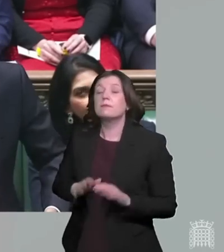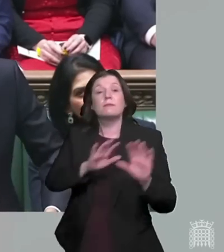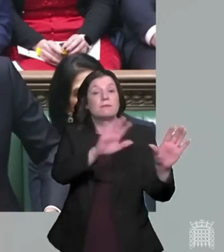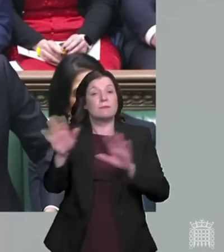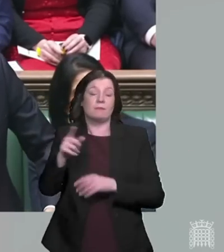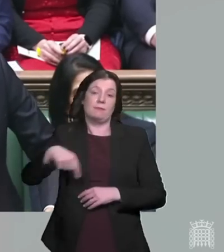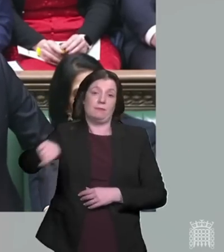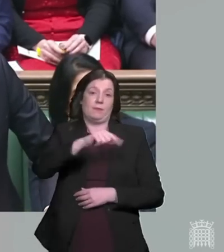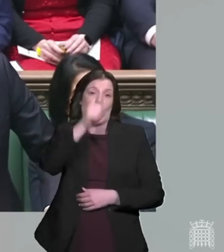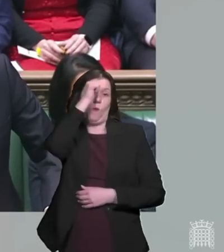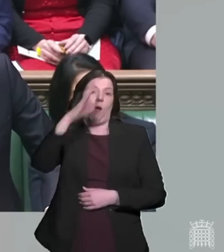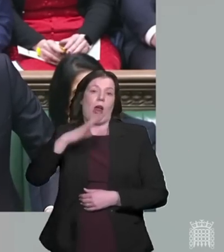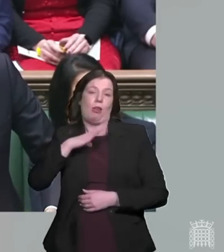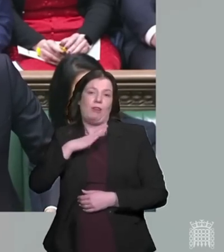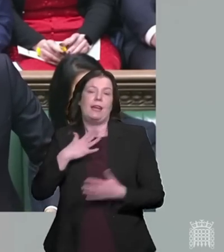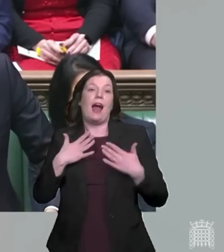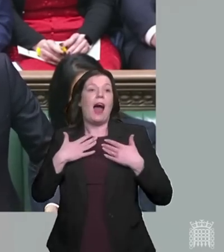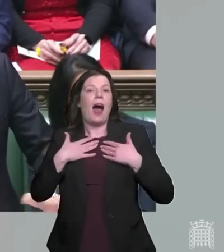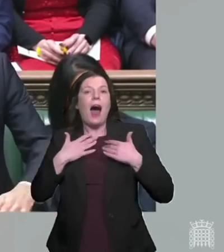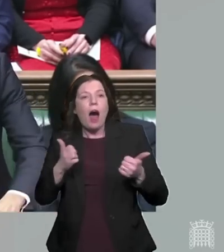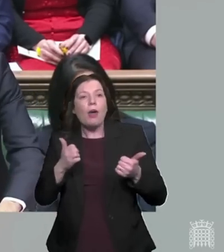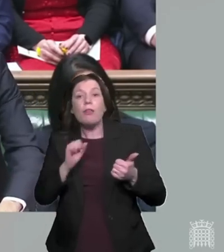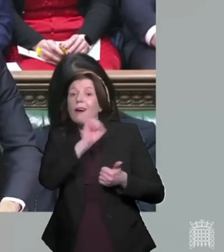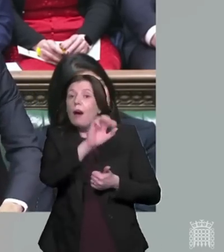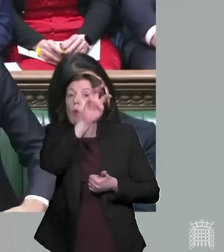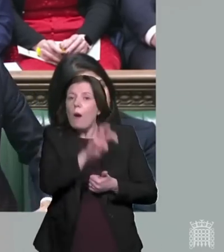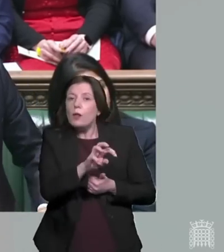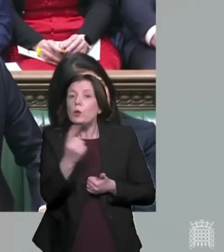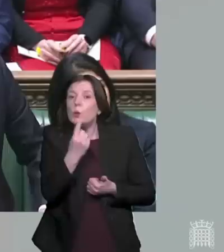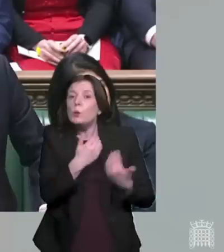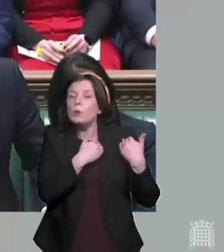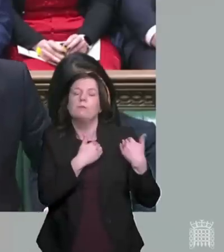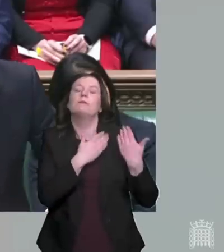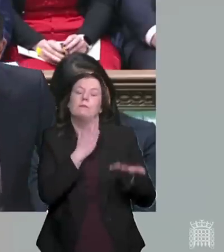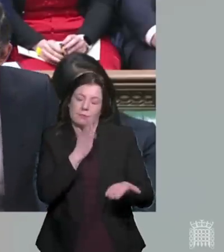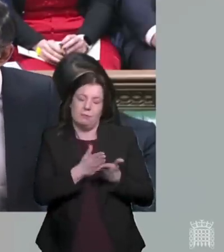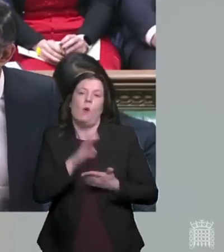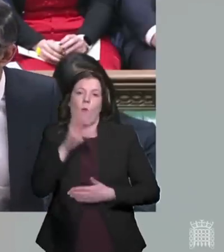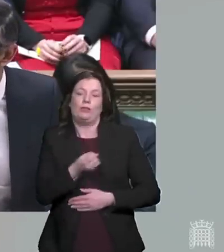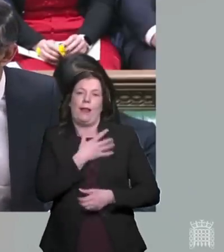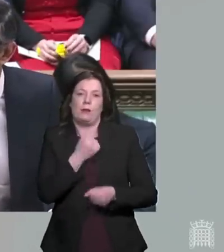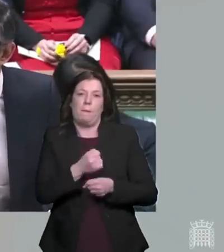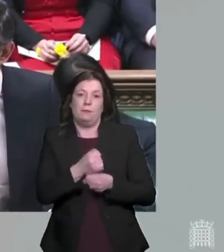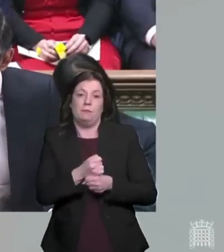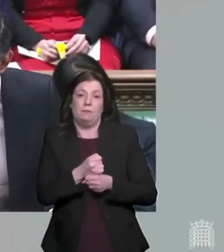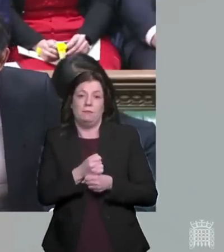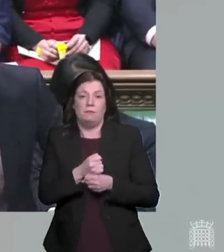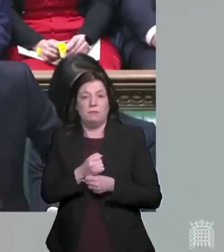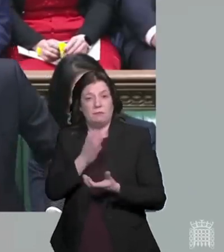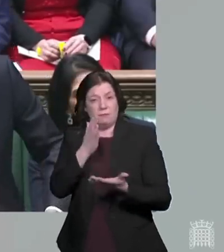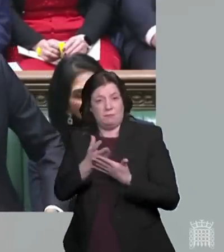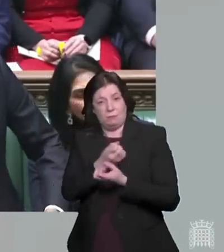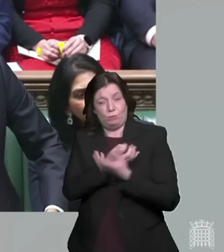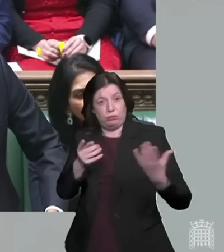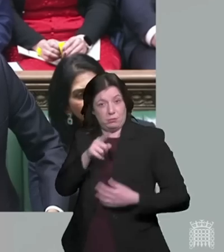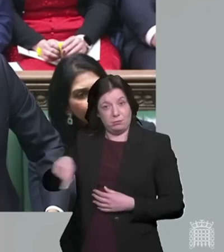a devolved matter for the Labour-run government in Wales, where 1 in 5 people, Mr. Speaker, in the entire country of Wales